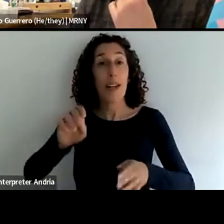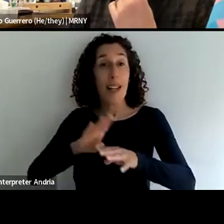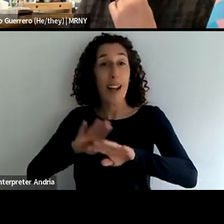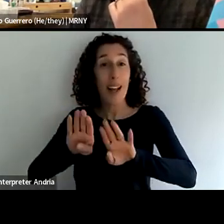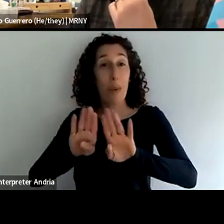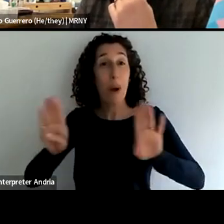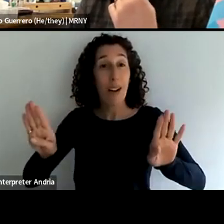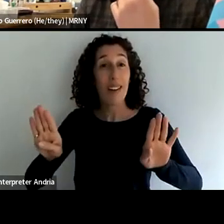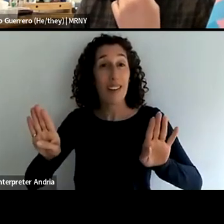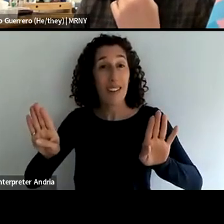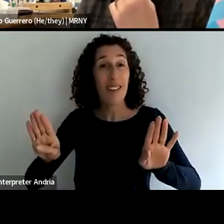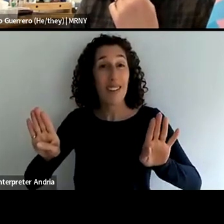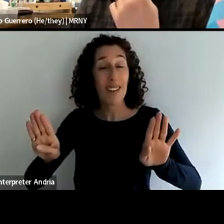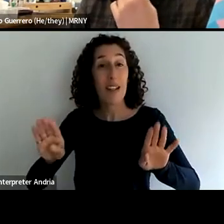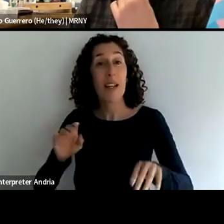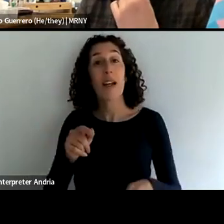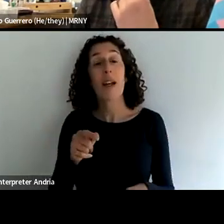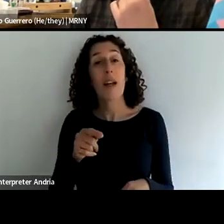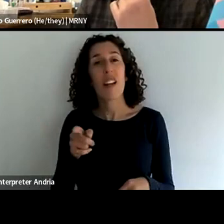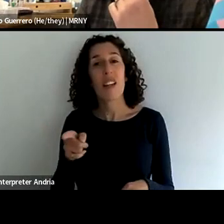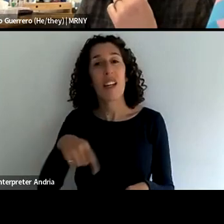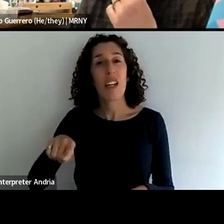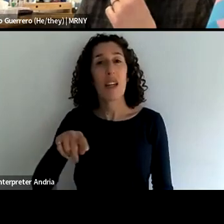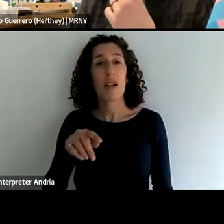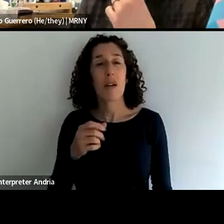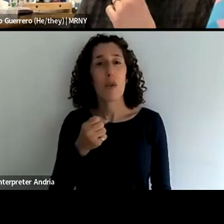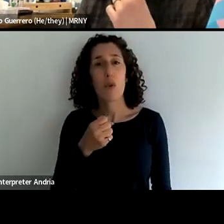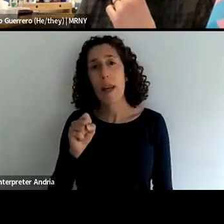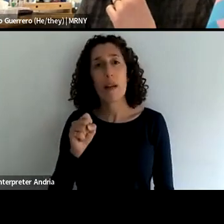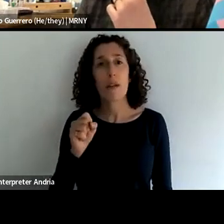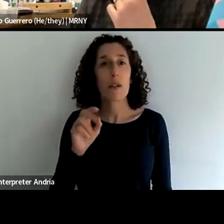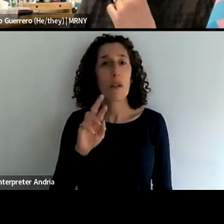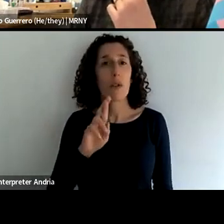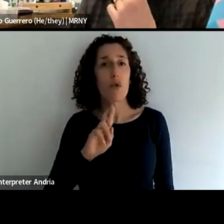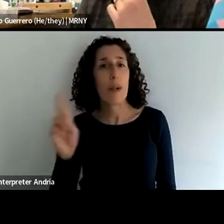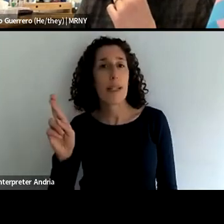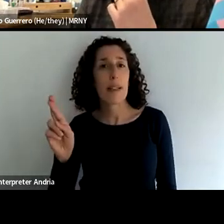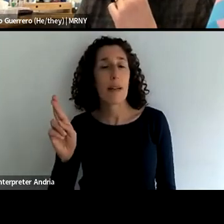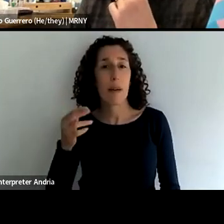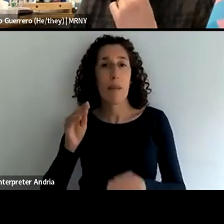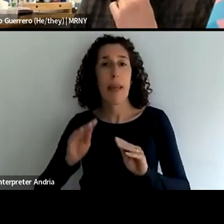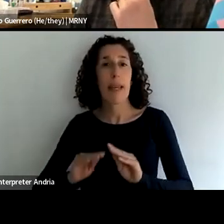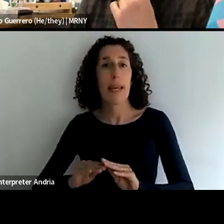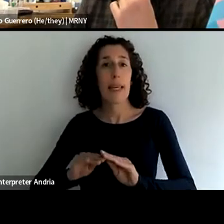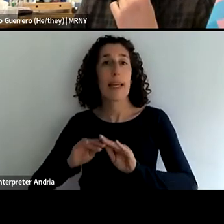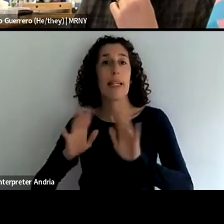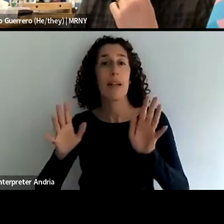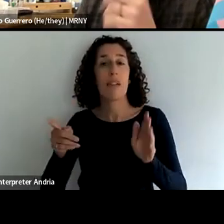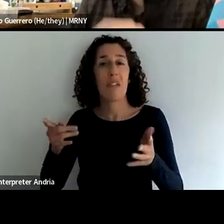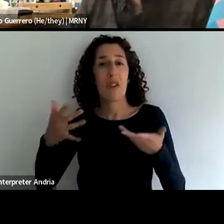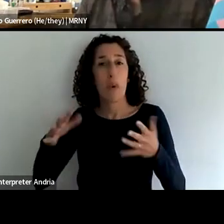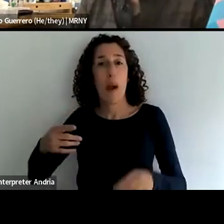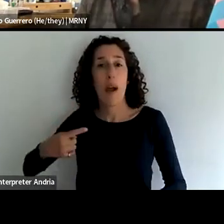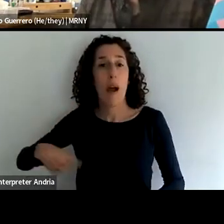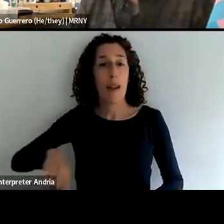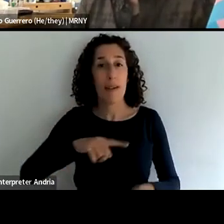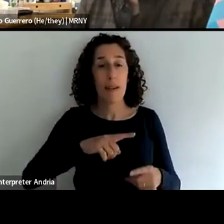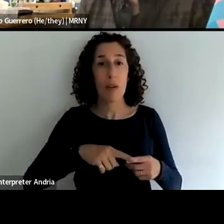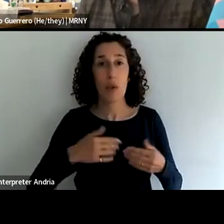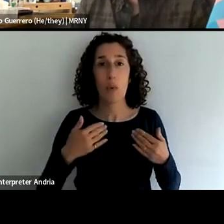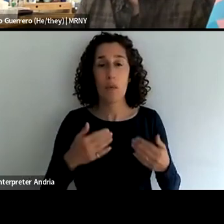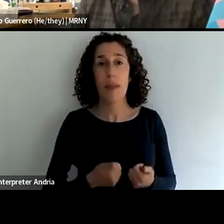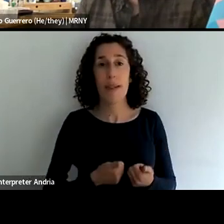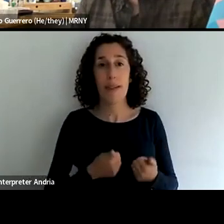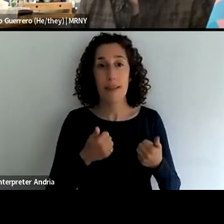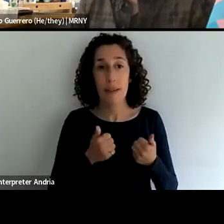the radical right, they make it very clear they do not want us to exist. You know, when I thought about my book coming out, I was